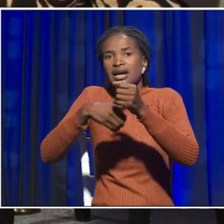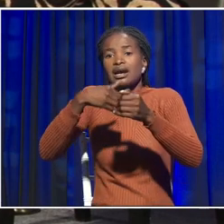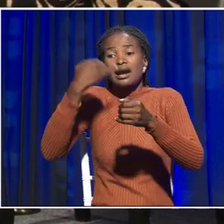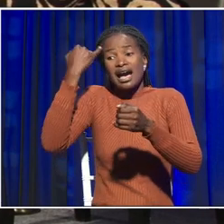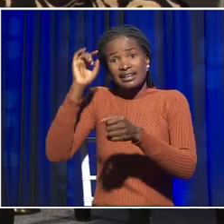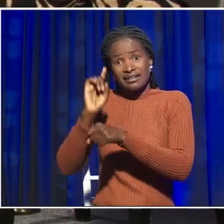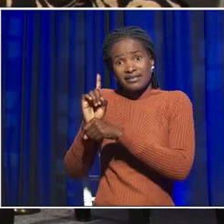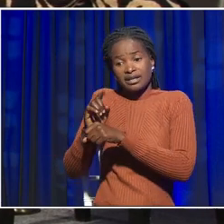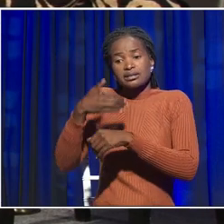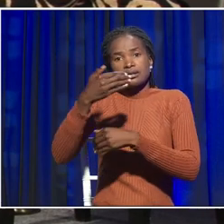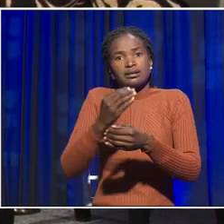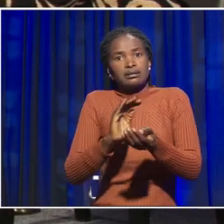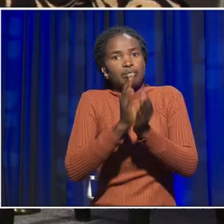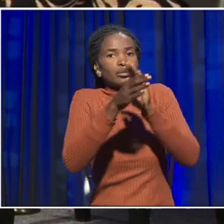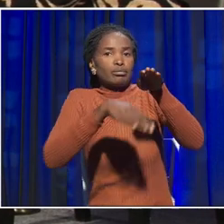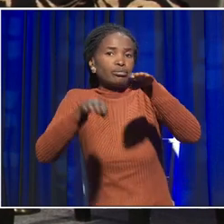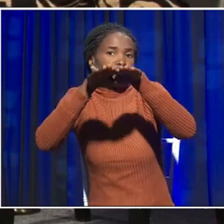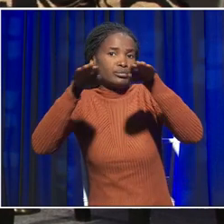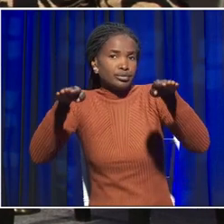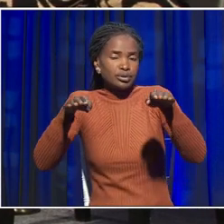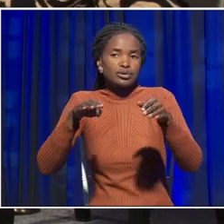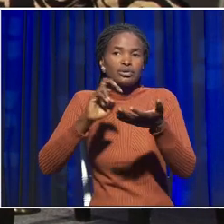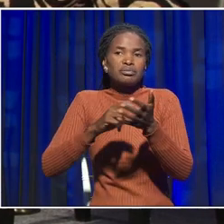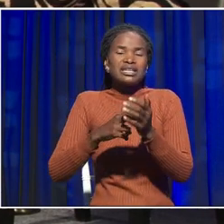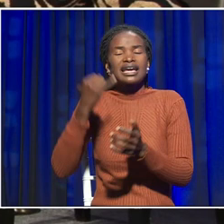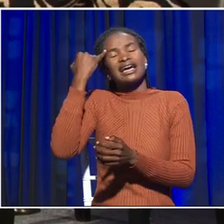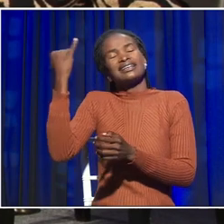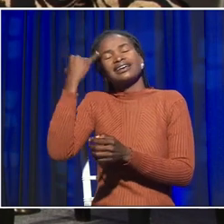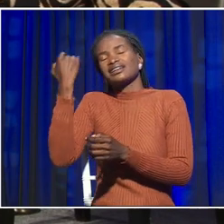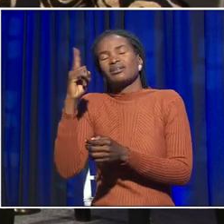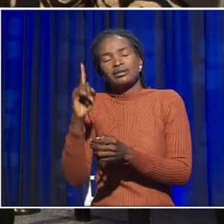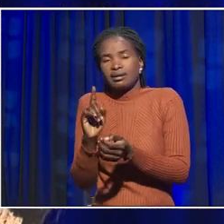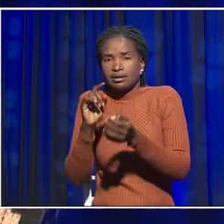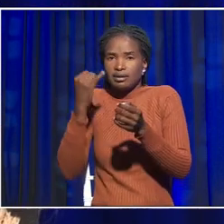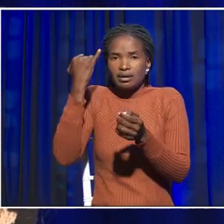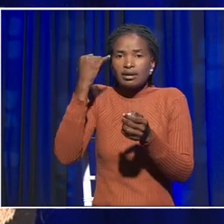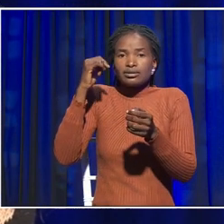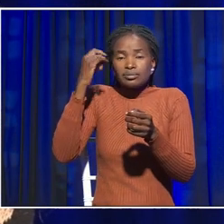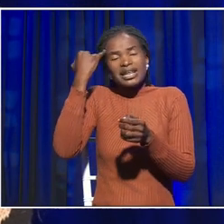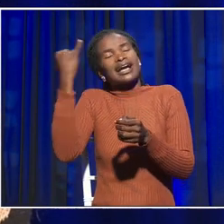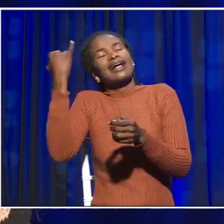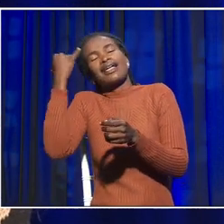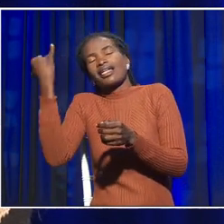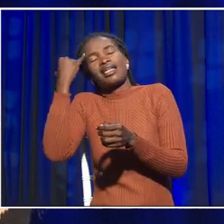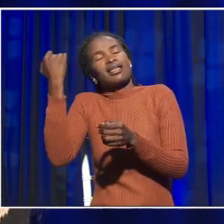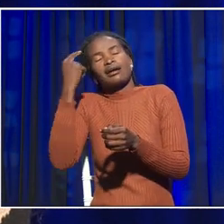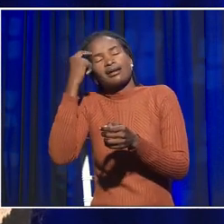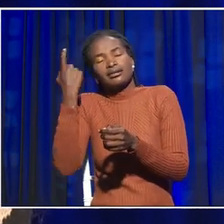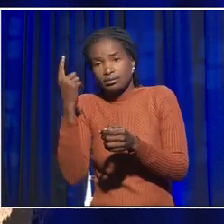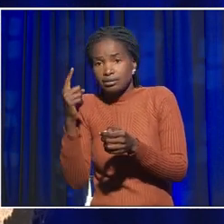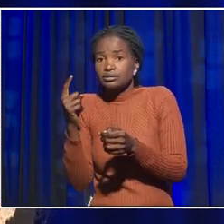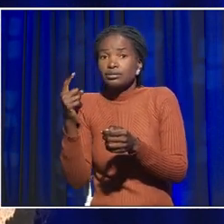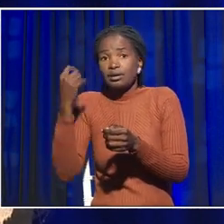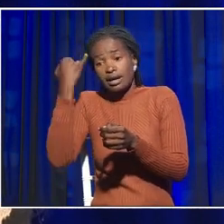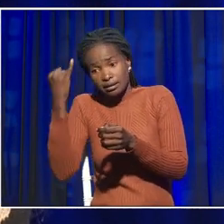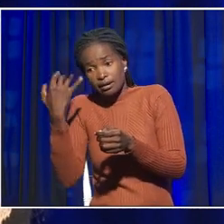fantastic way to bring to life what otherwise would be idling in the cells of a brain of a person, correct? They